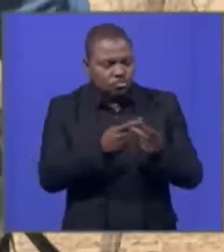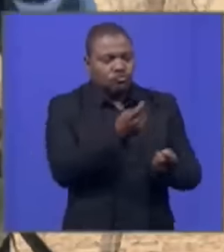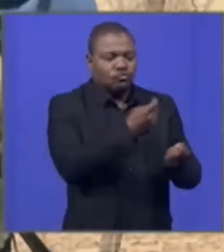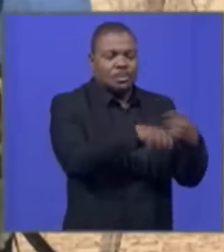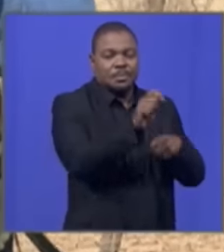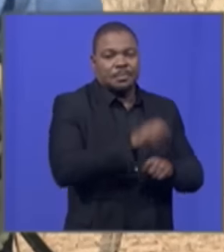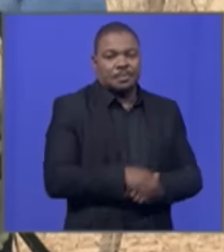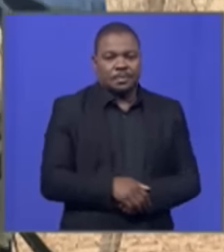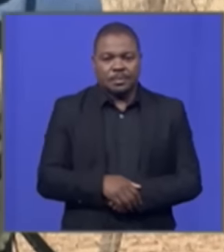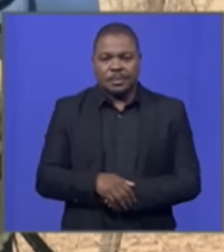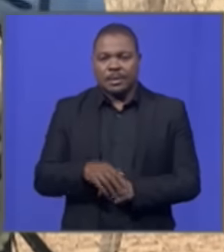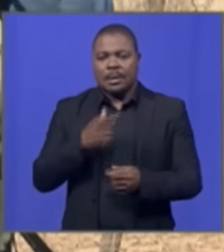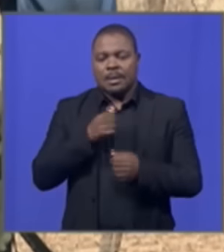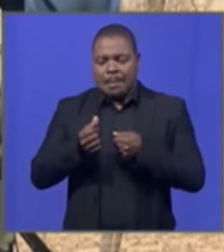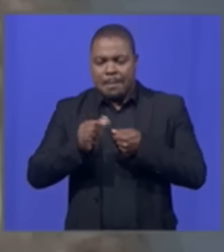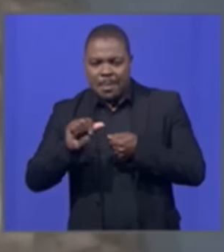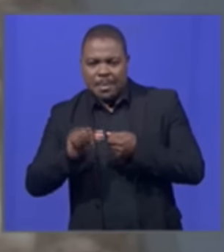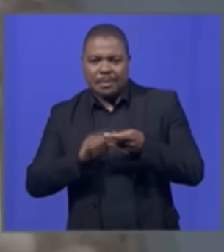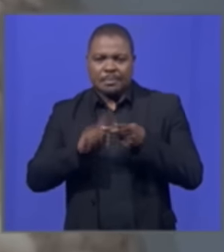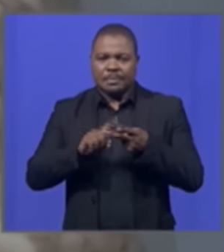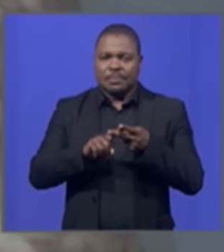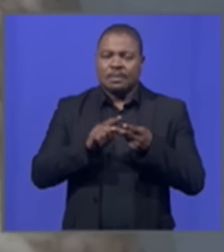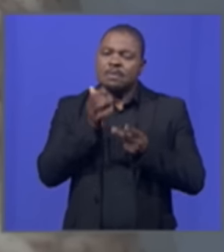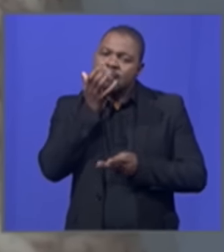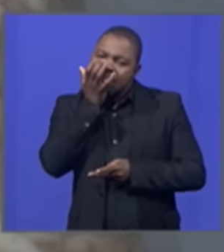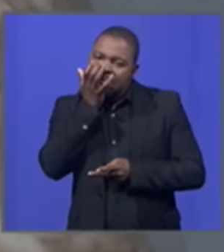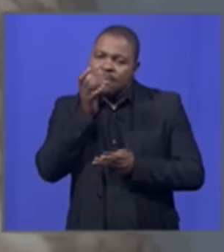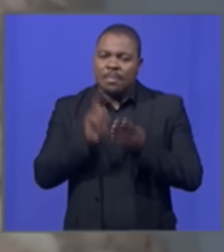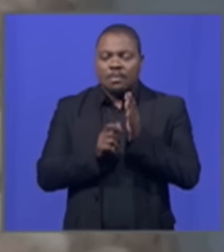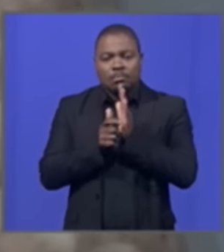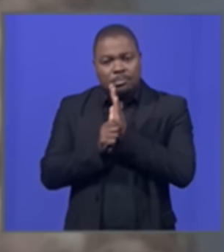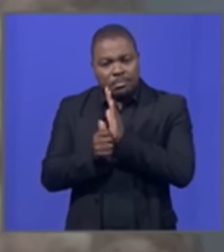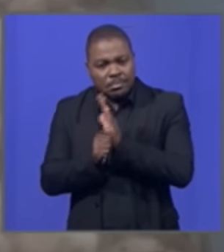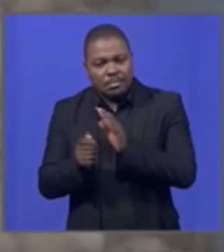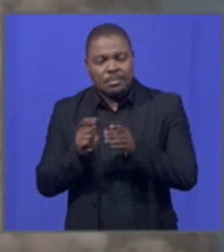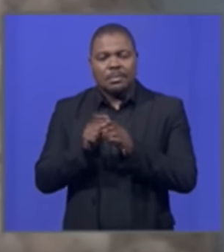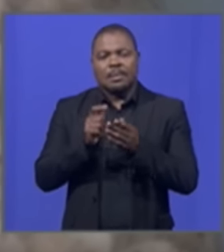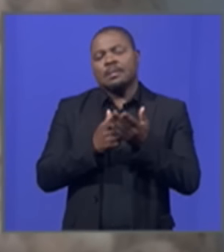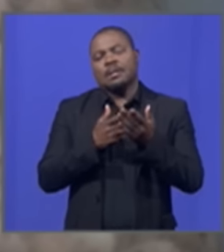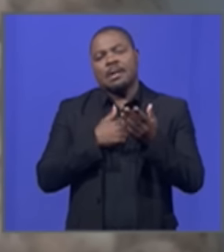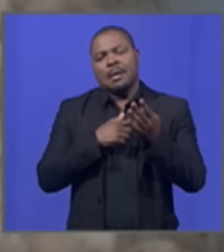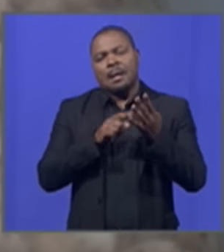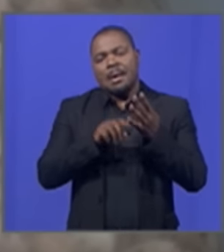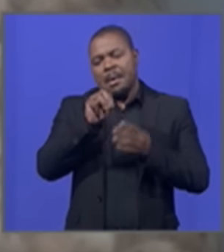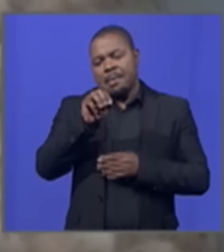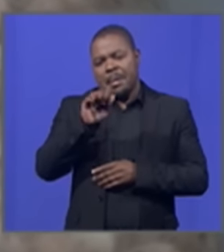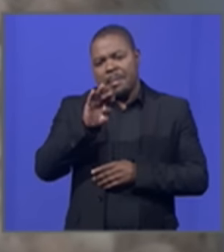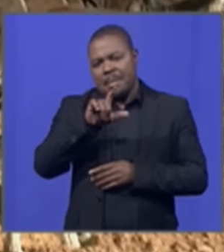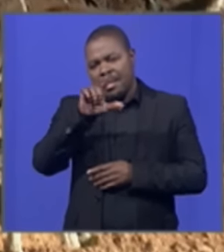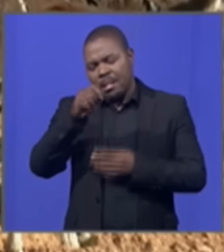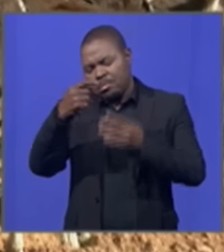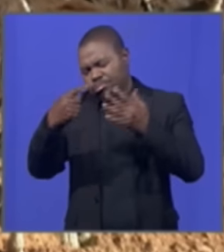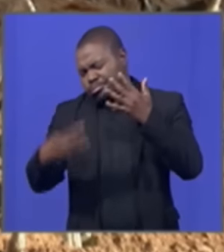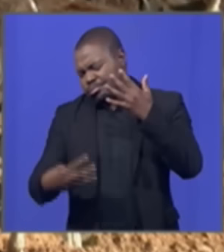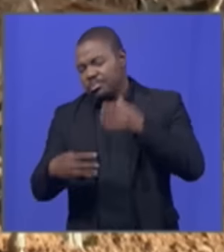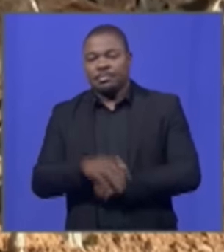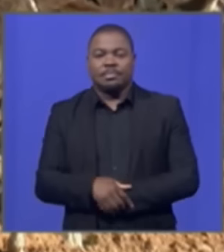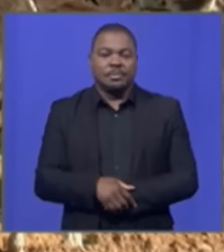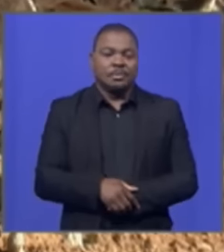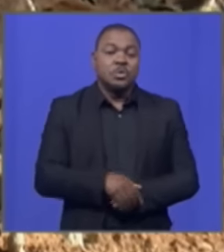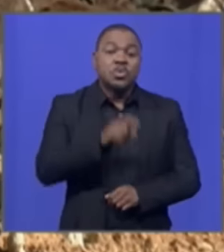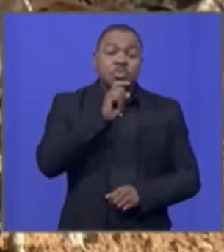Ke lema dinawa, matonkomane, midi, mabele jalo. Le fa go lema